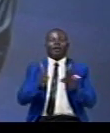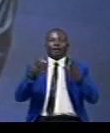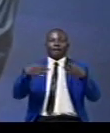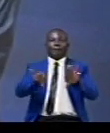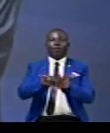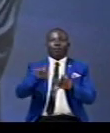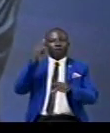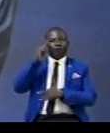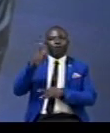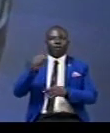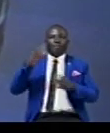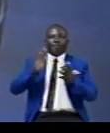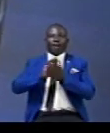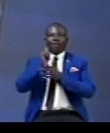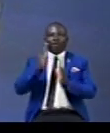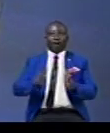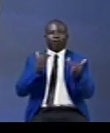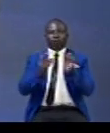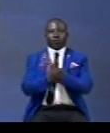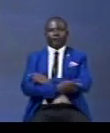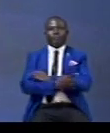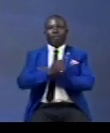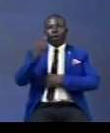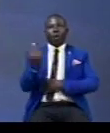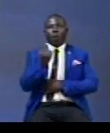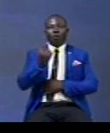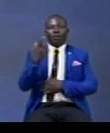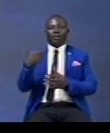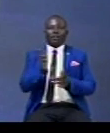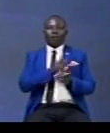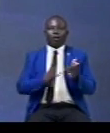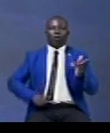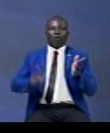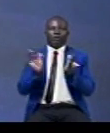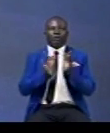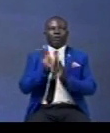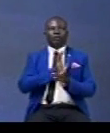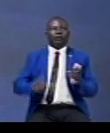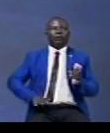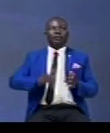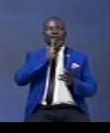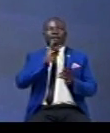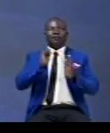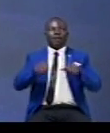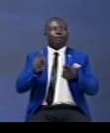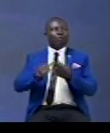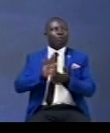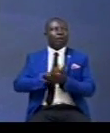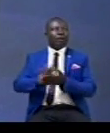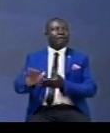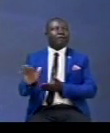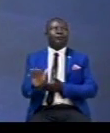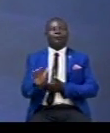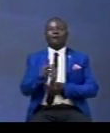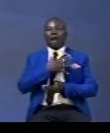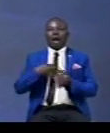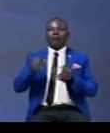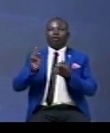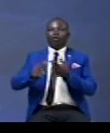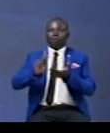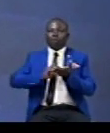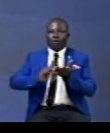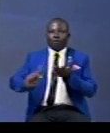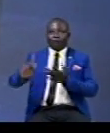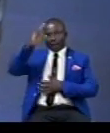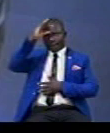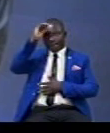the believer today. Only the Lord Jesus Christ is able to cleanse and purify